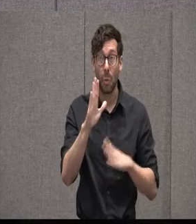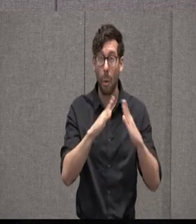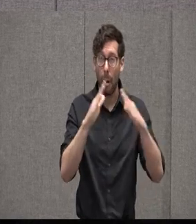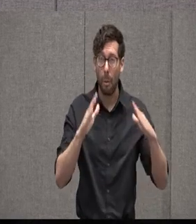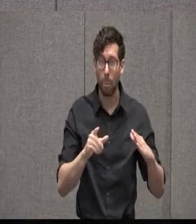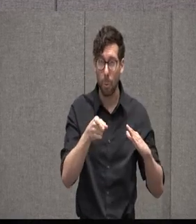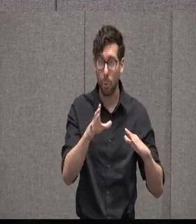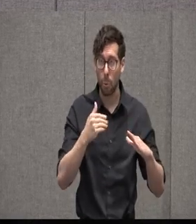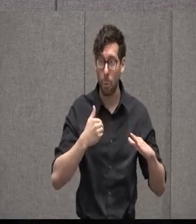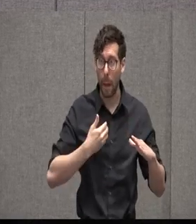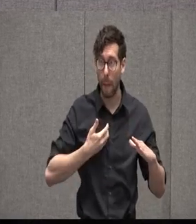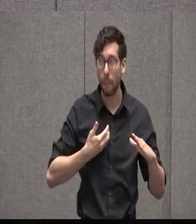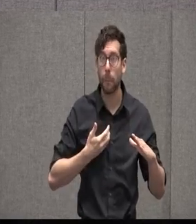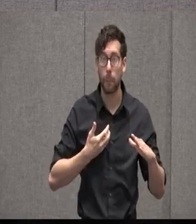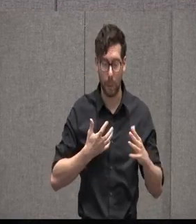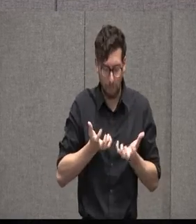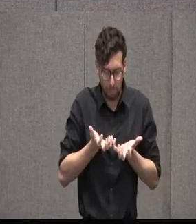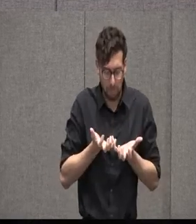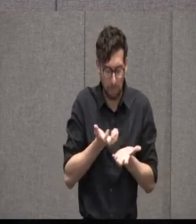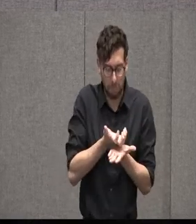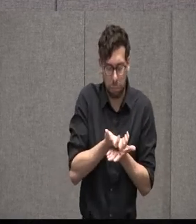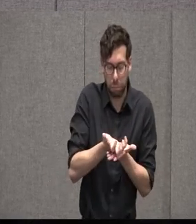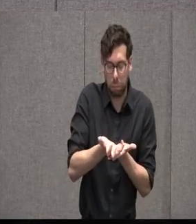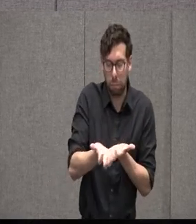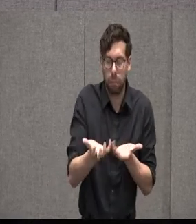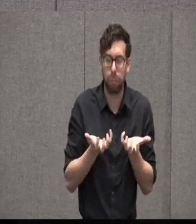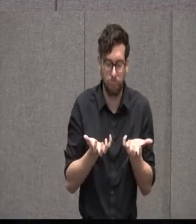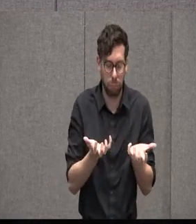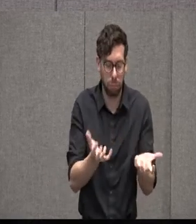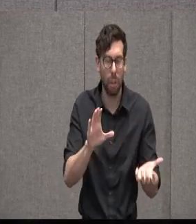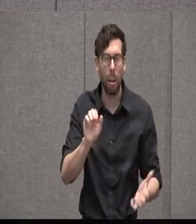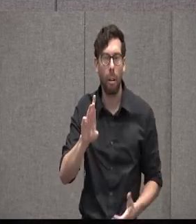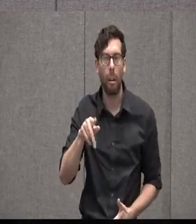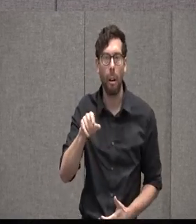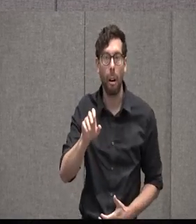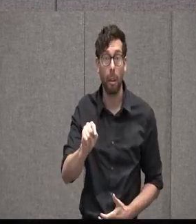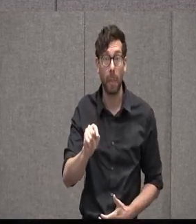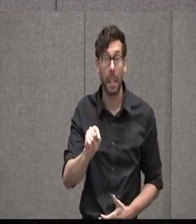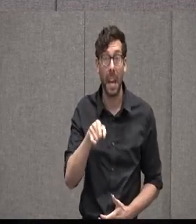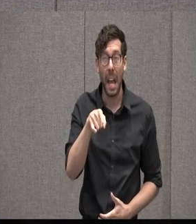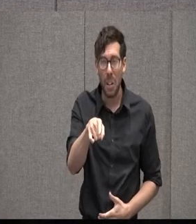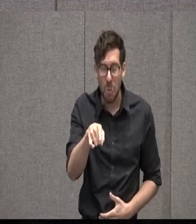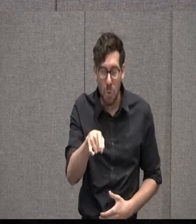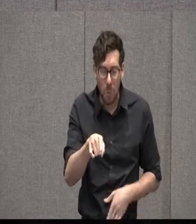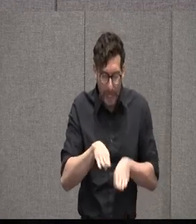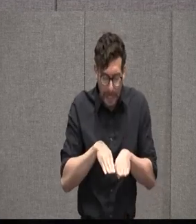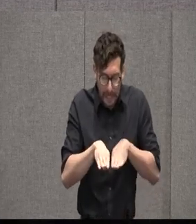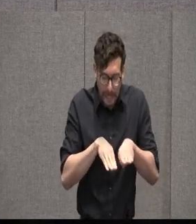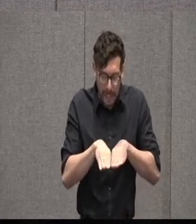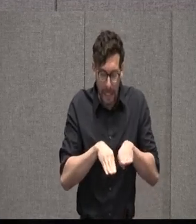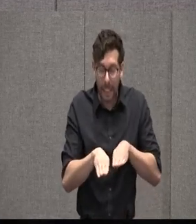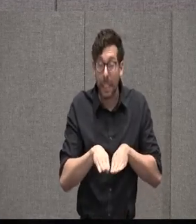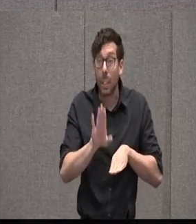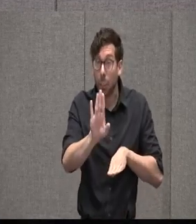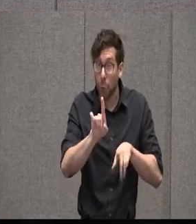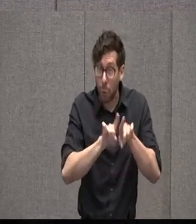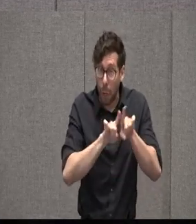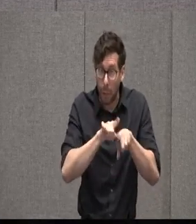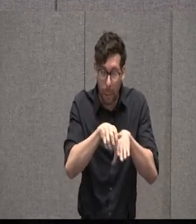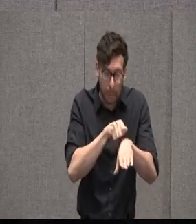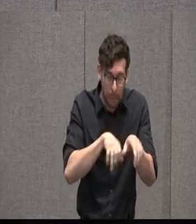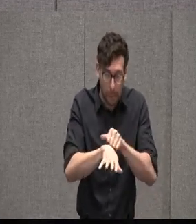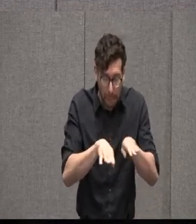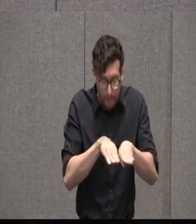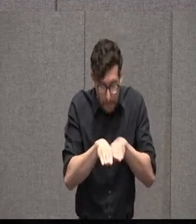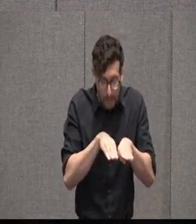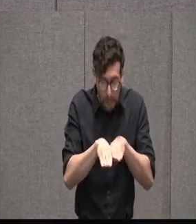and you're wearing socks and you're shuffling along and rubbing your socks along the carpet, and then maybe you